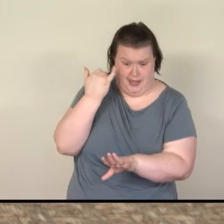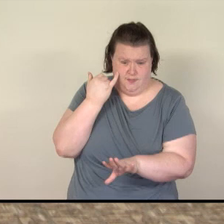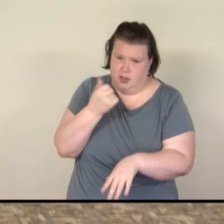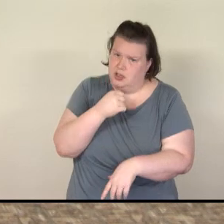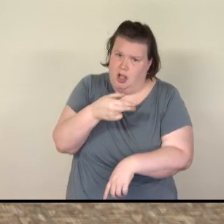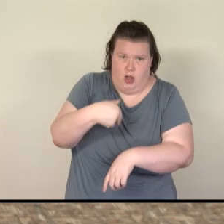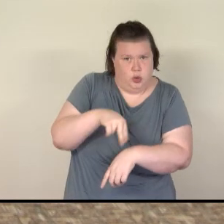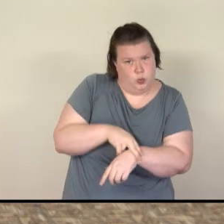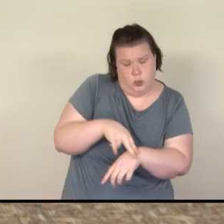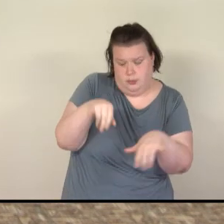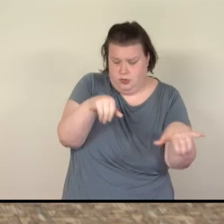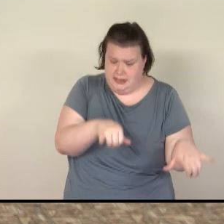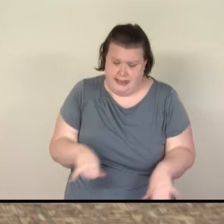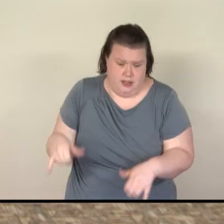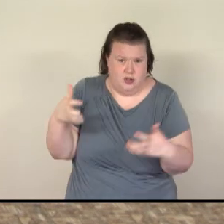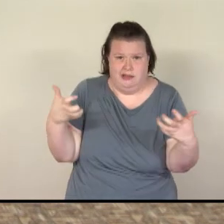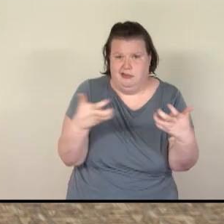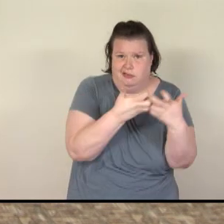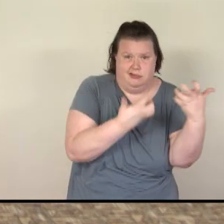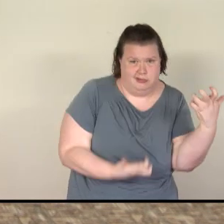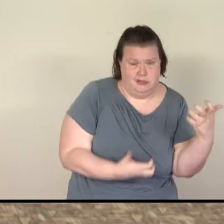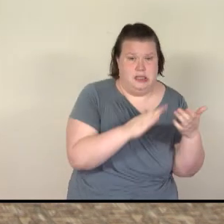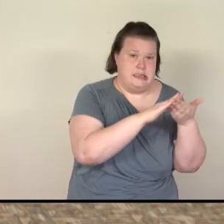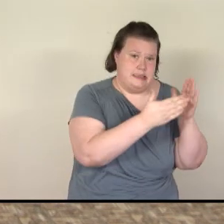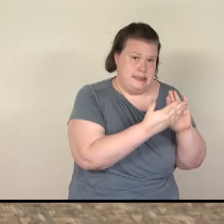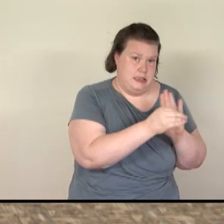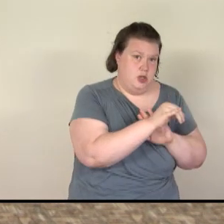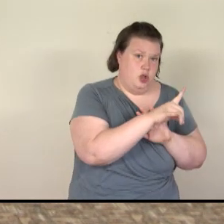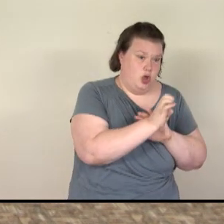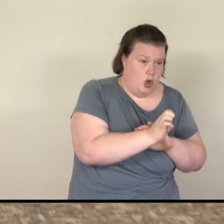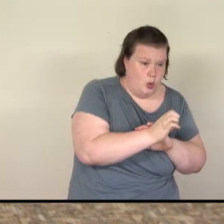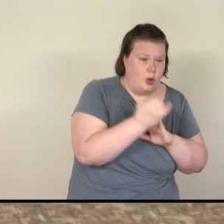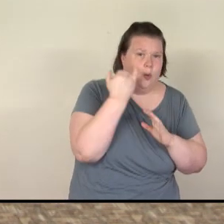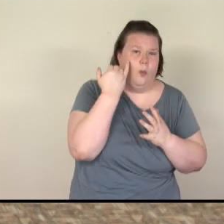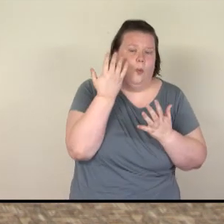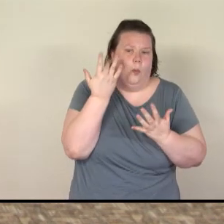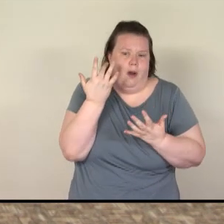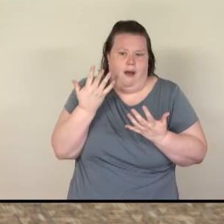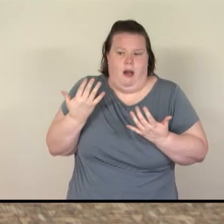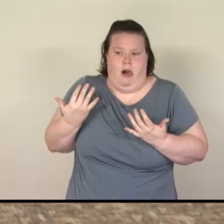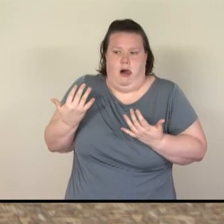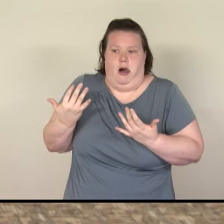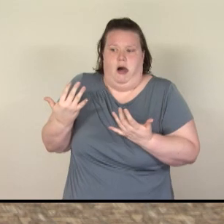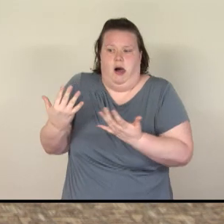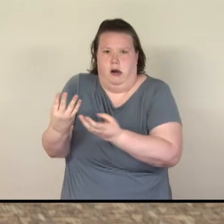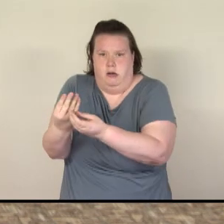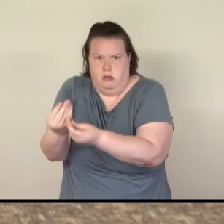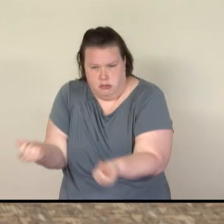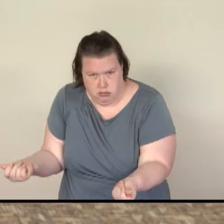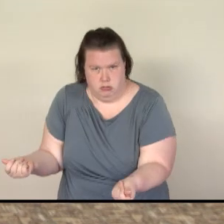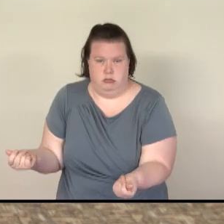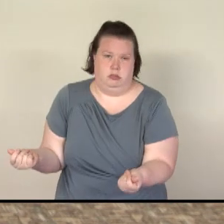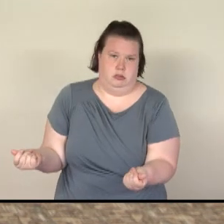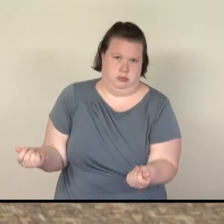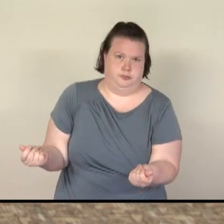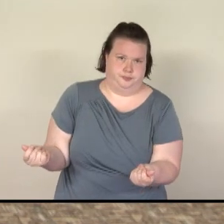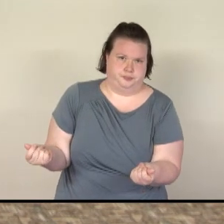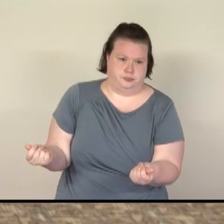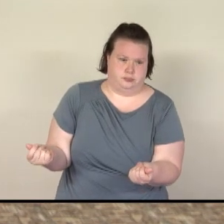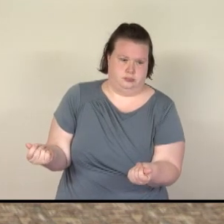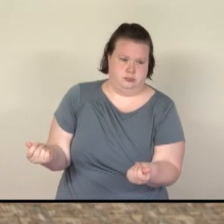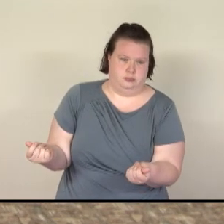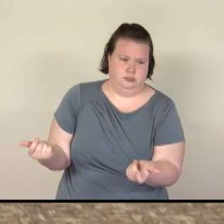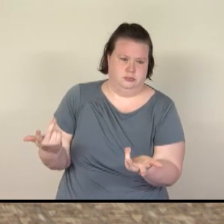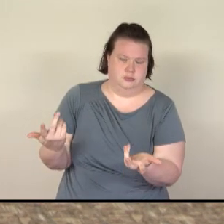it wasn't aligned with the city's code, I'm just trying to figure out why we didn't wait till we got that resolved before we went ahead